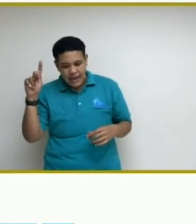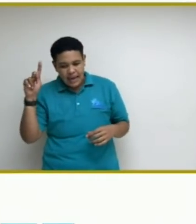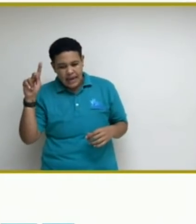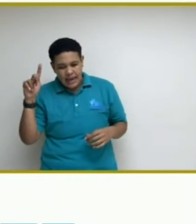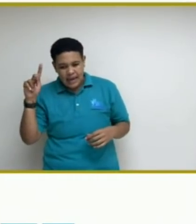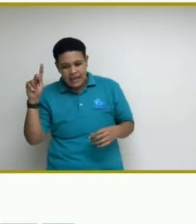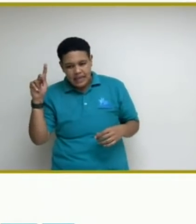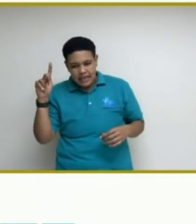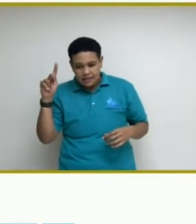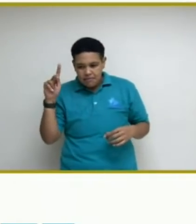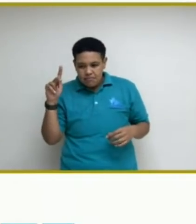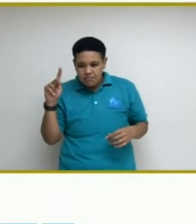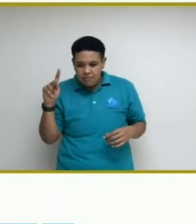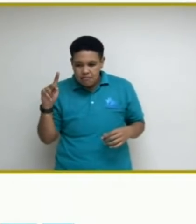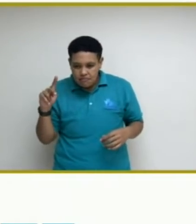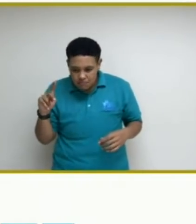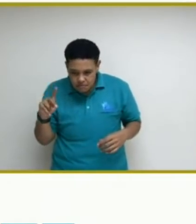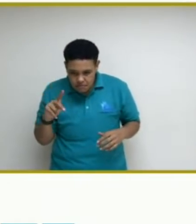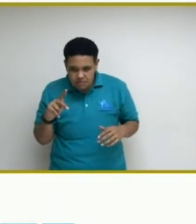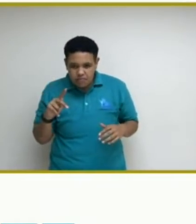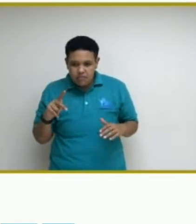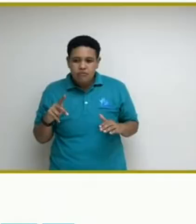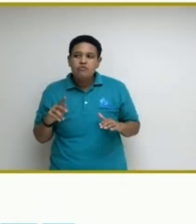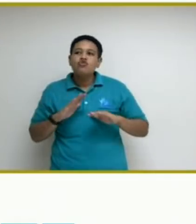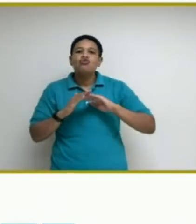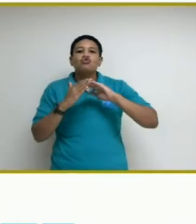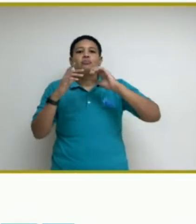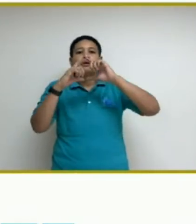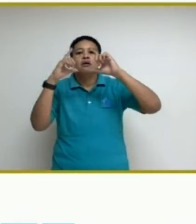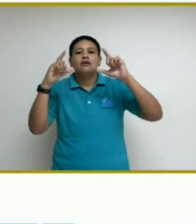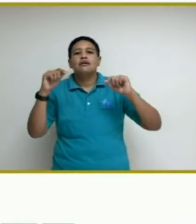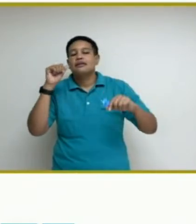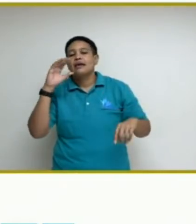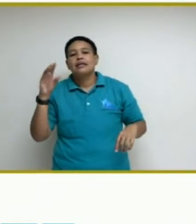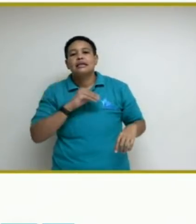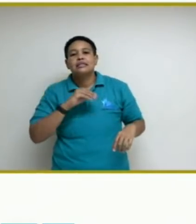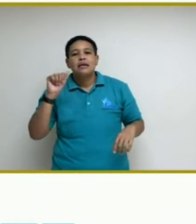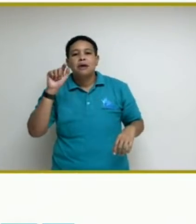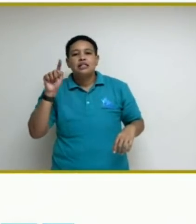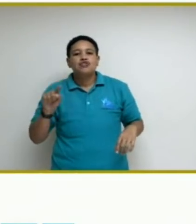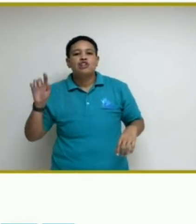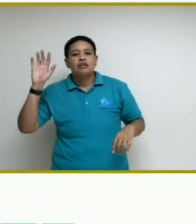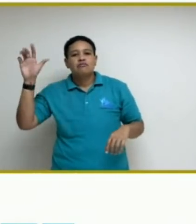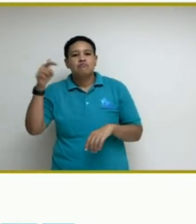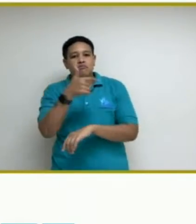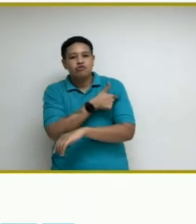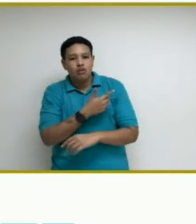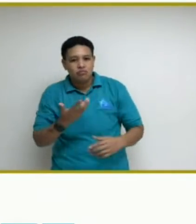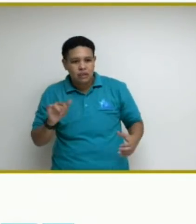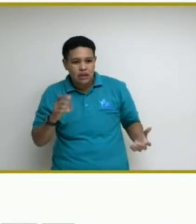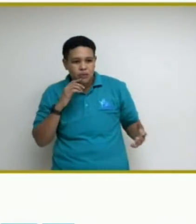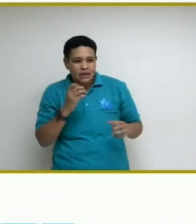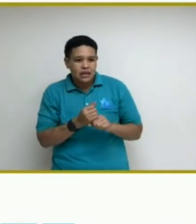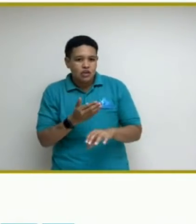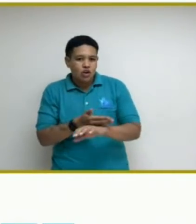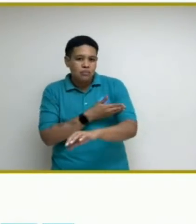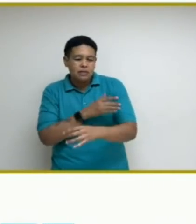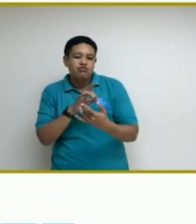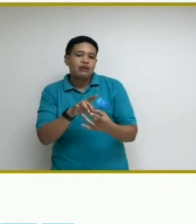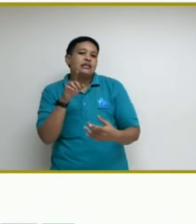not the Jamaican code, it's not accepting the Jamaican code for AstraZeneca. Can we get an update on that?